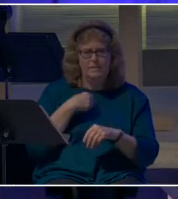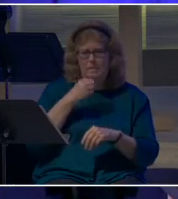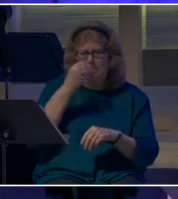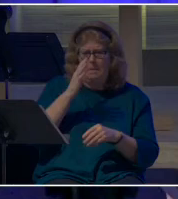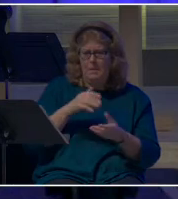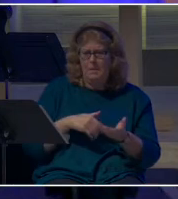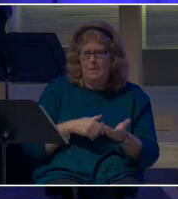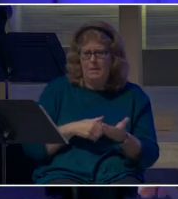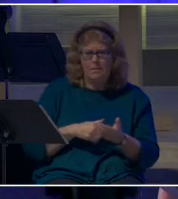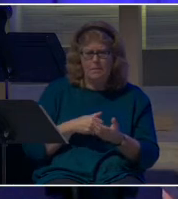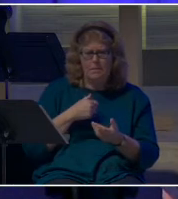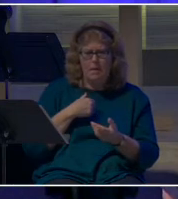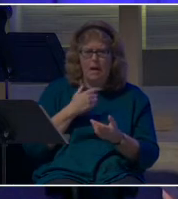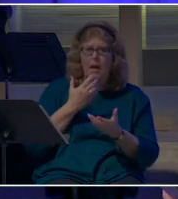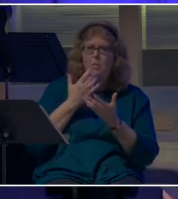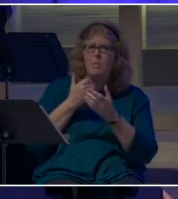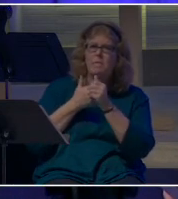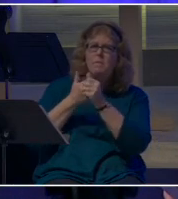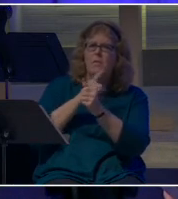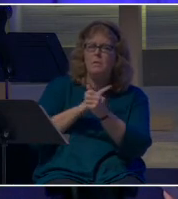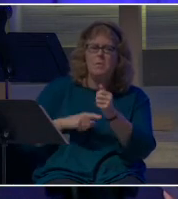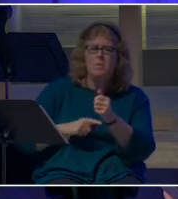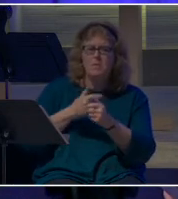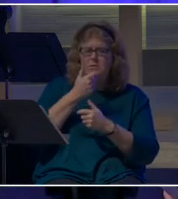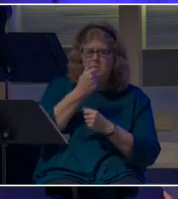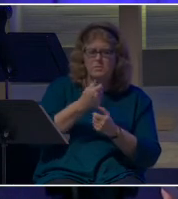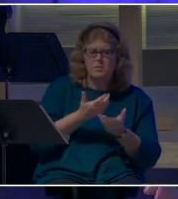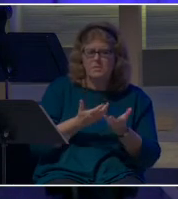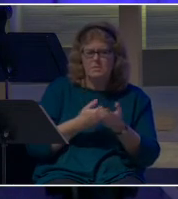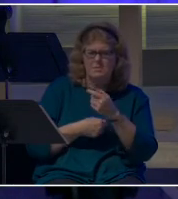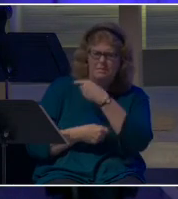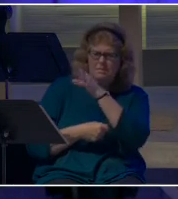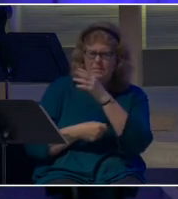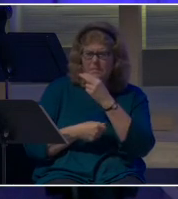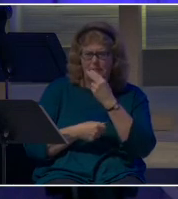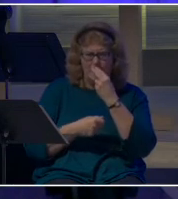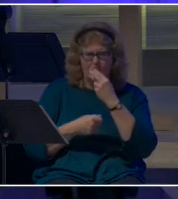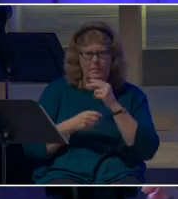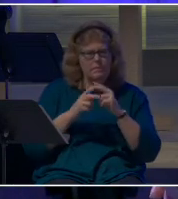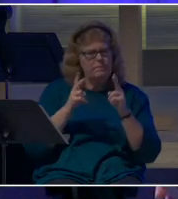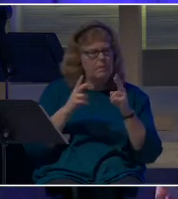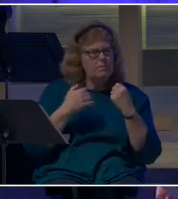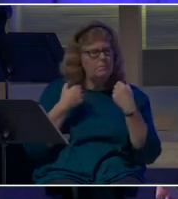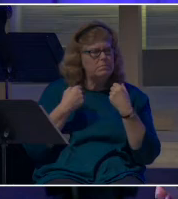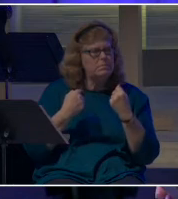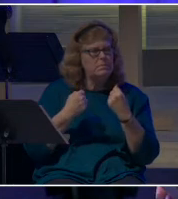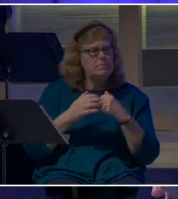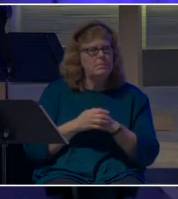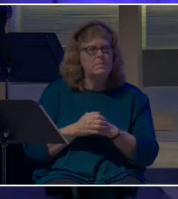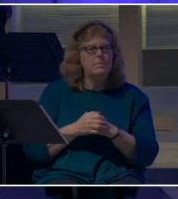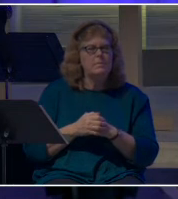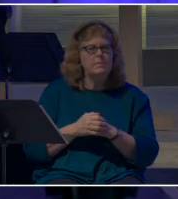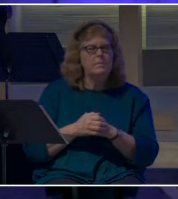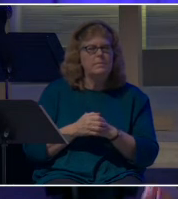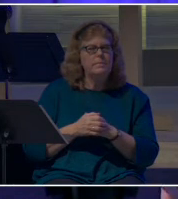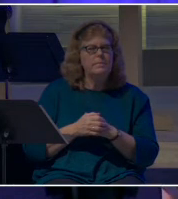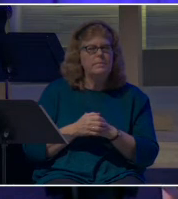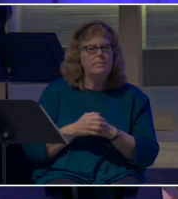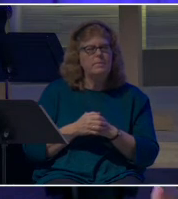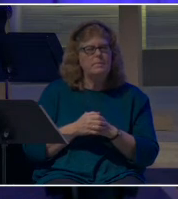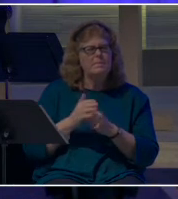care. I care about what the Lord cares about. So he was very outspoken, kind of